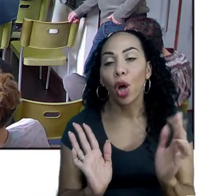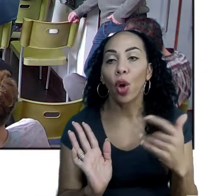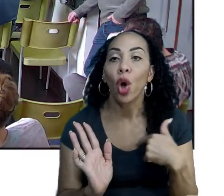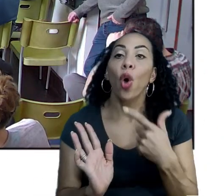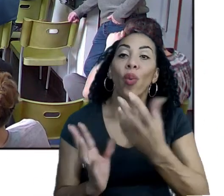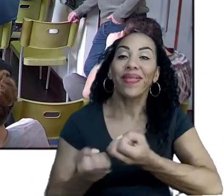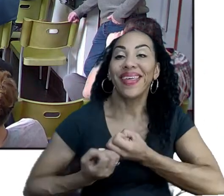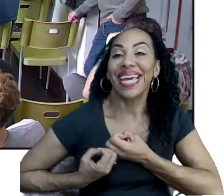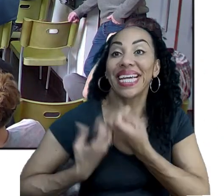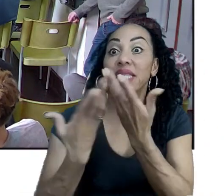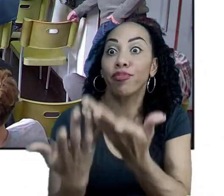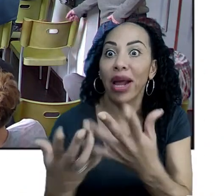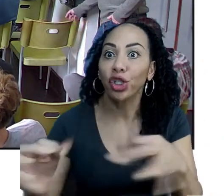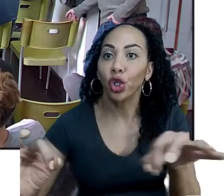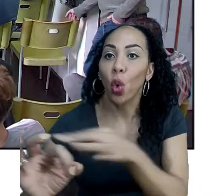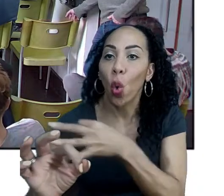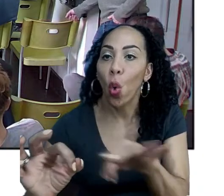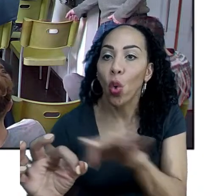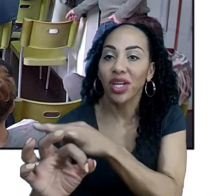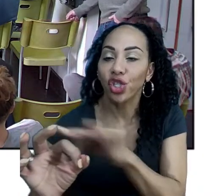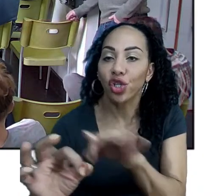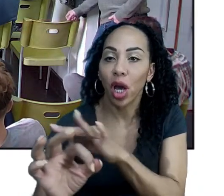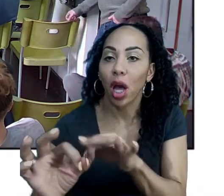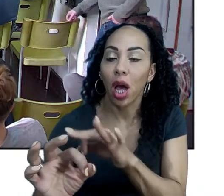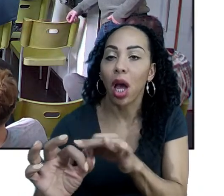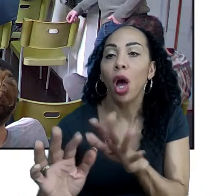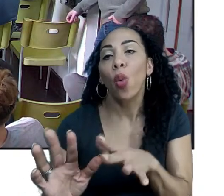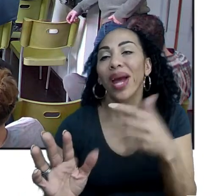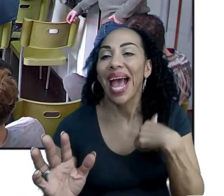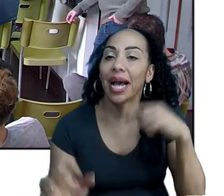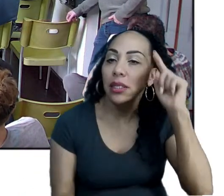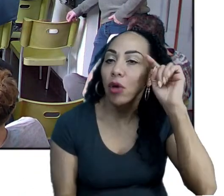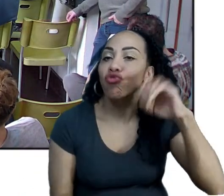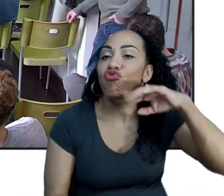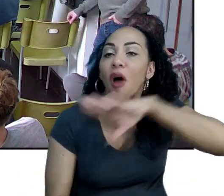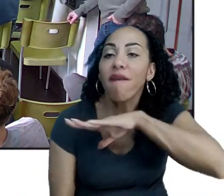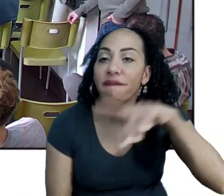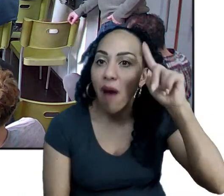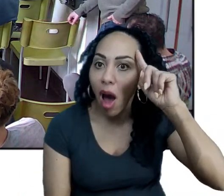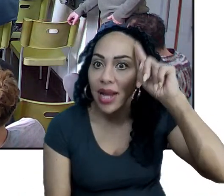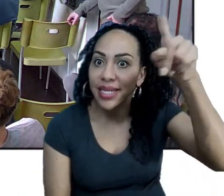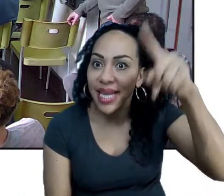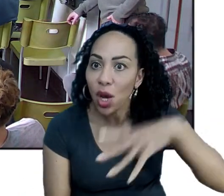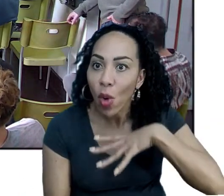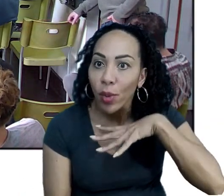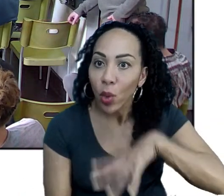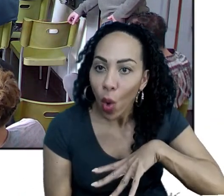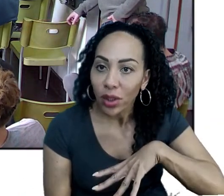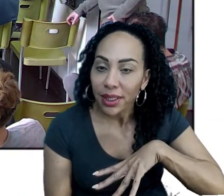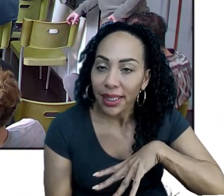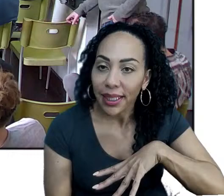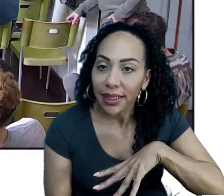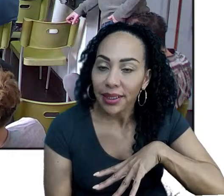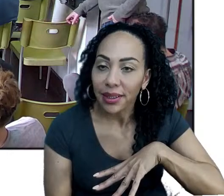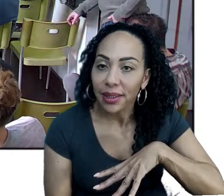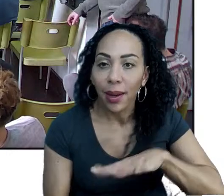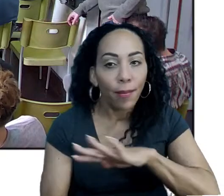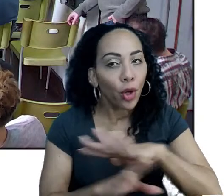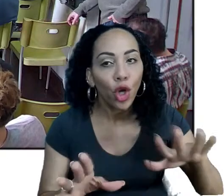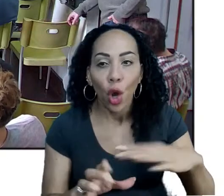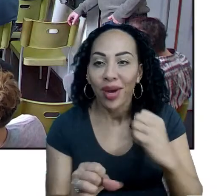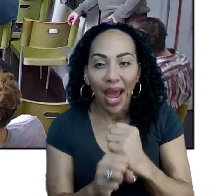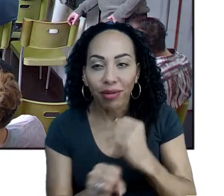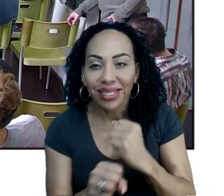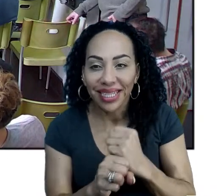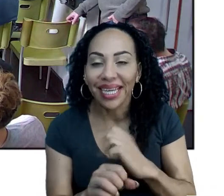idea, not an assurance about what we wanted it to be. But even that idea did provide some push and pull, but I think you should never go